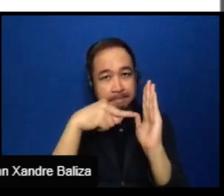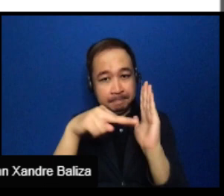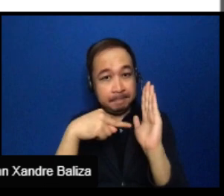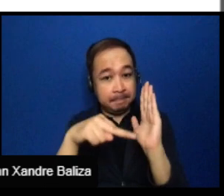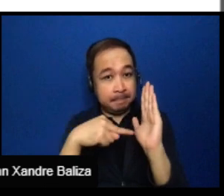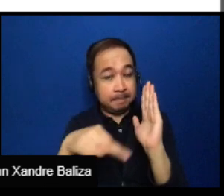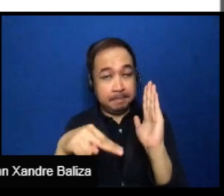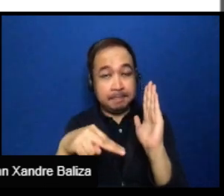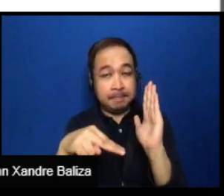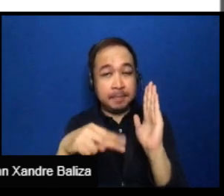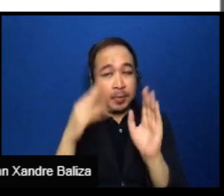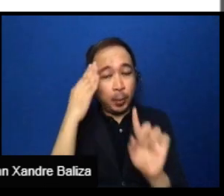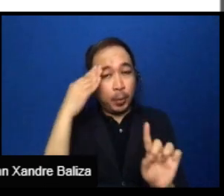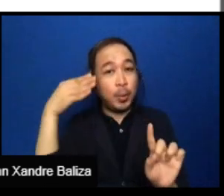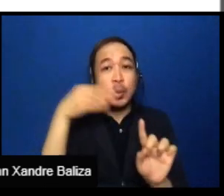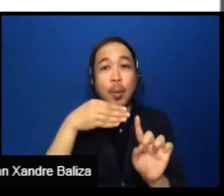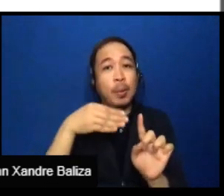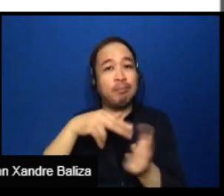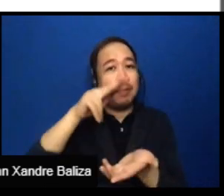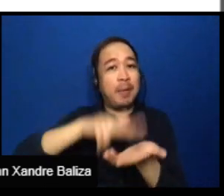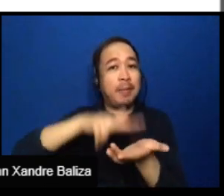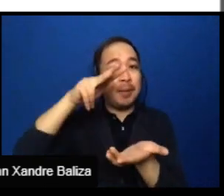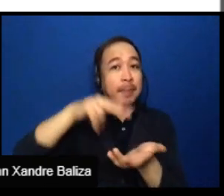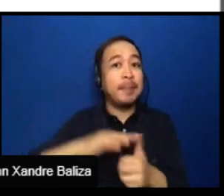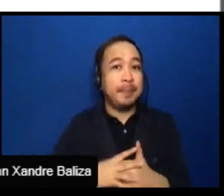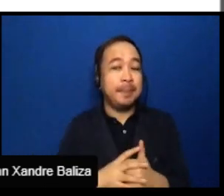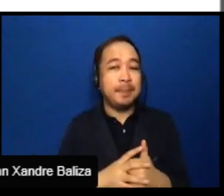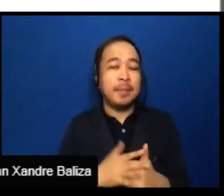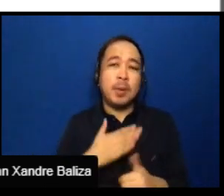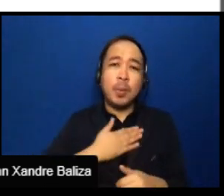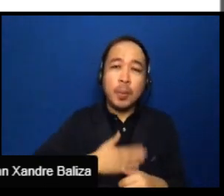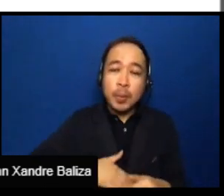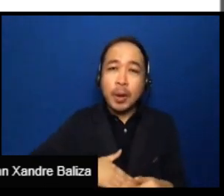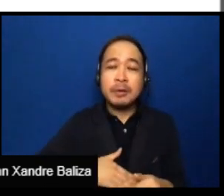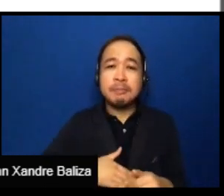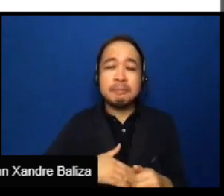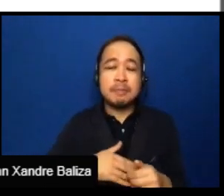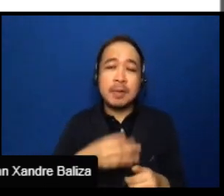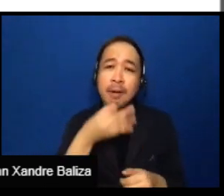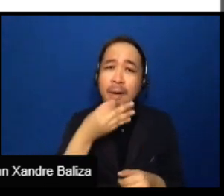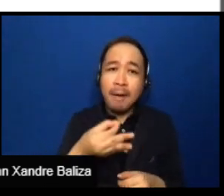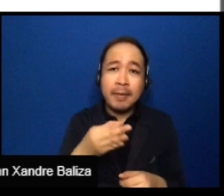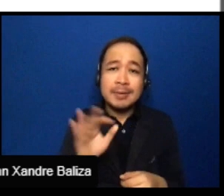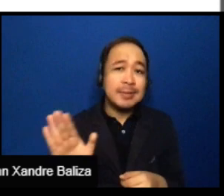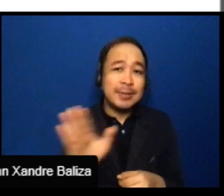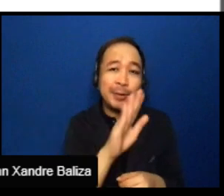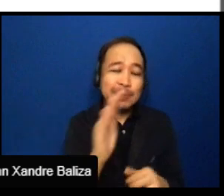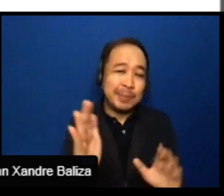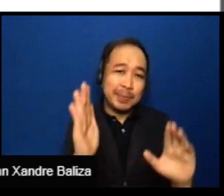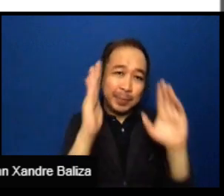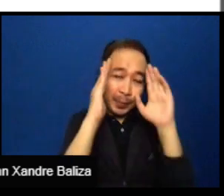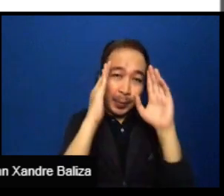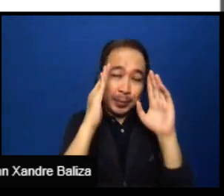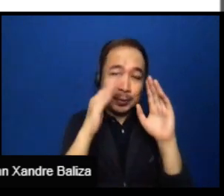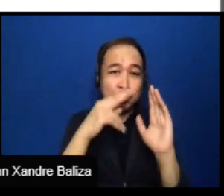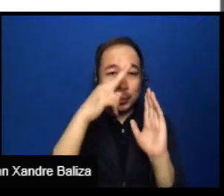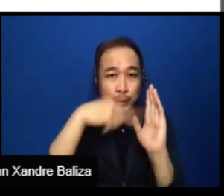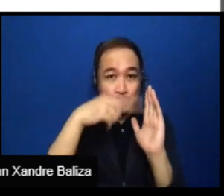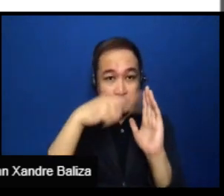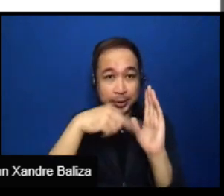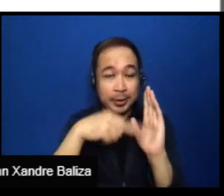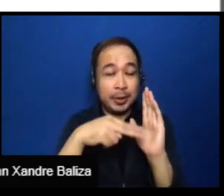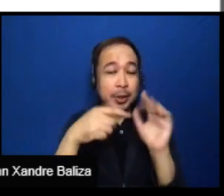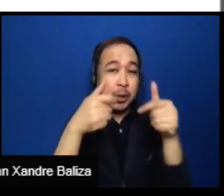adopting it. And I wish to seek your attention to review this draft